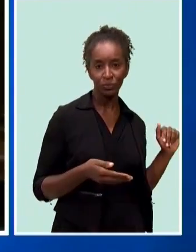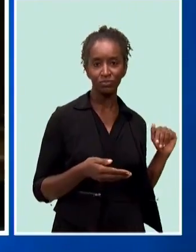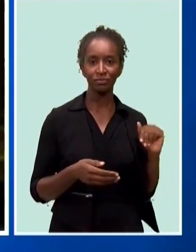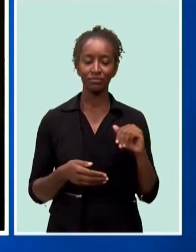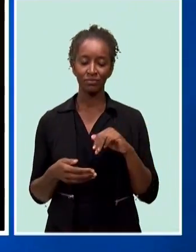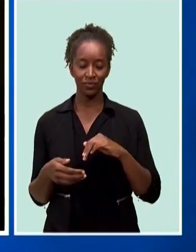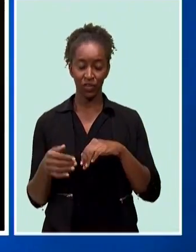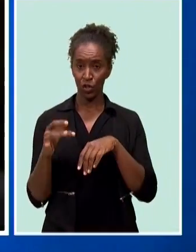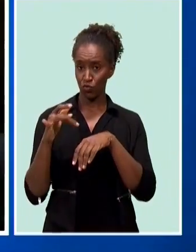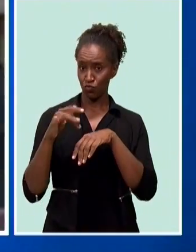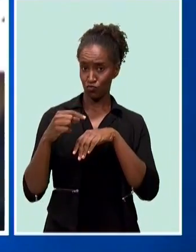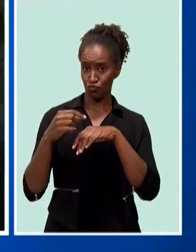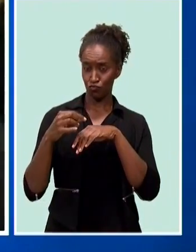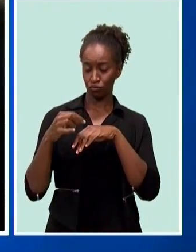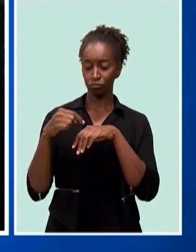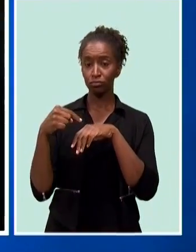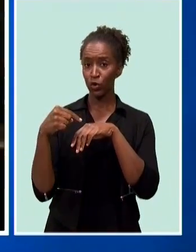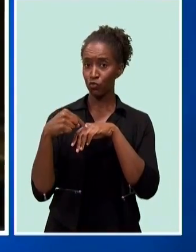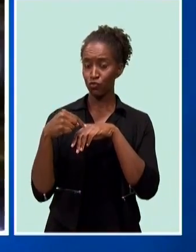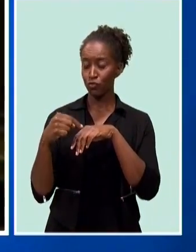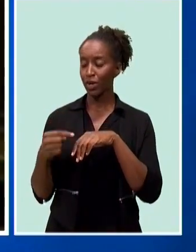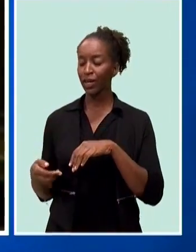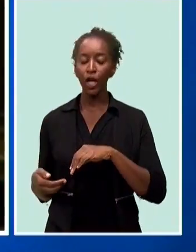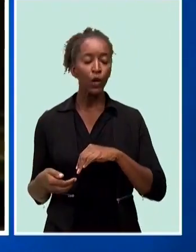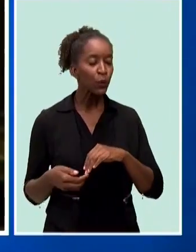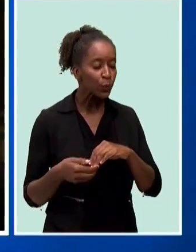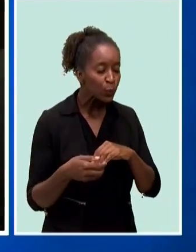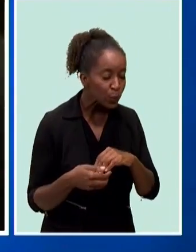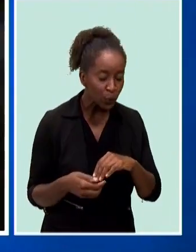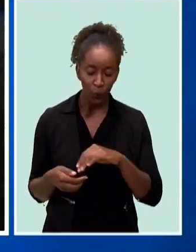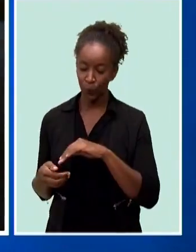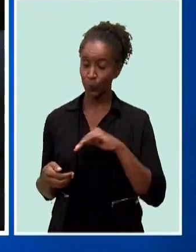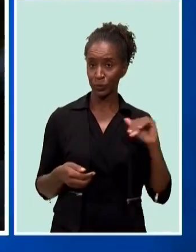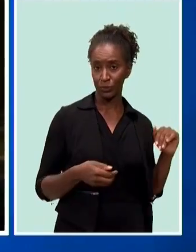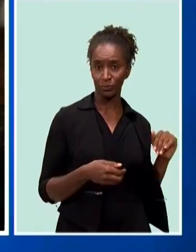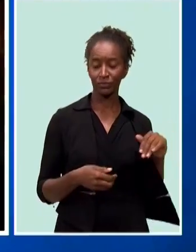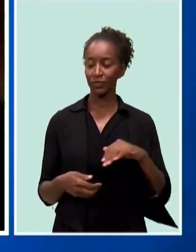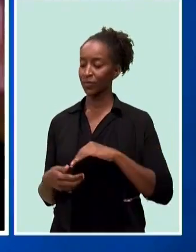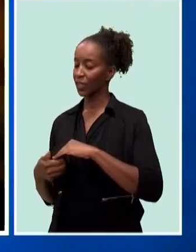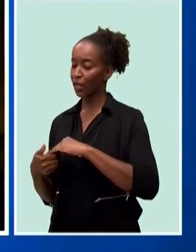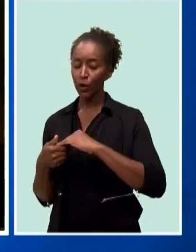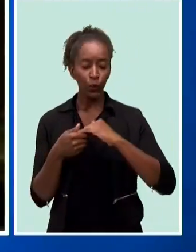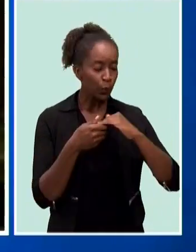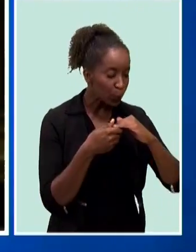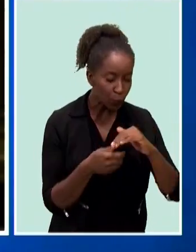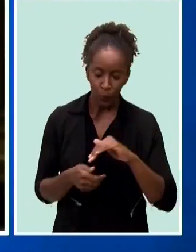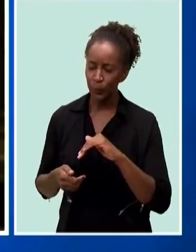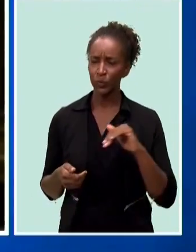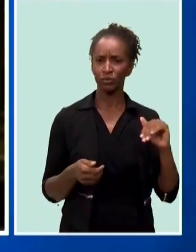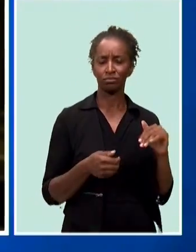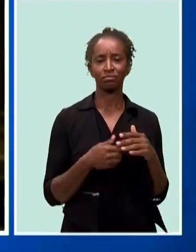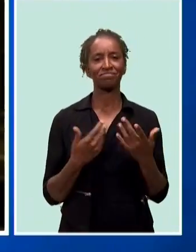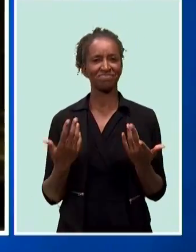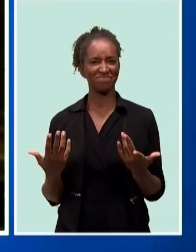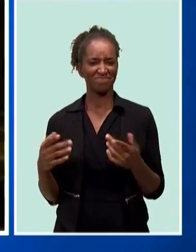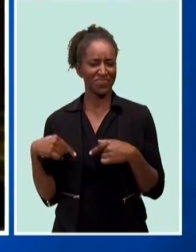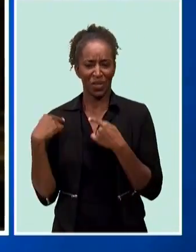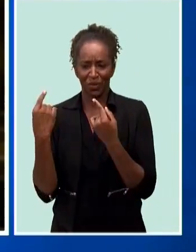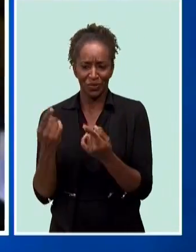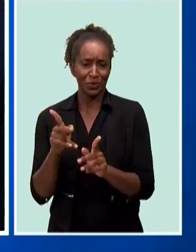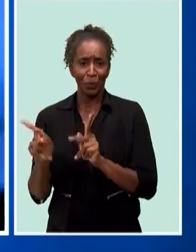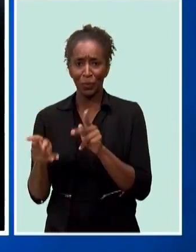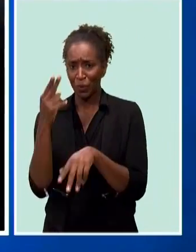tried to kiss his ring. Now, conservative Catholics have called the Pope's actions disturbing, as kissing the ring is